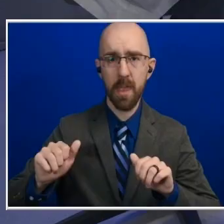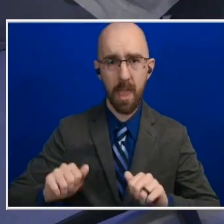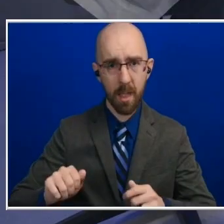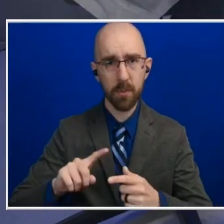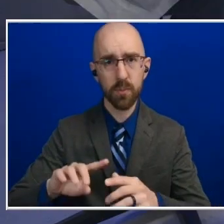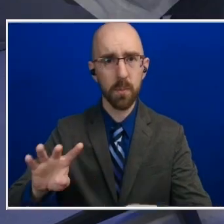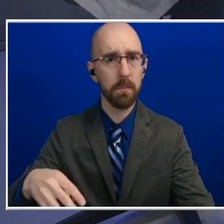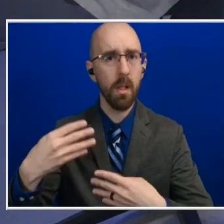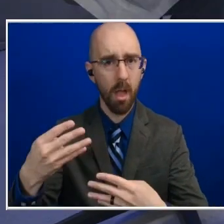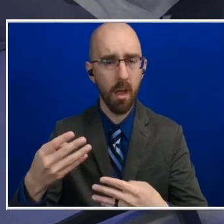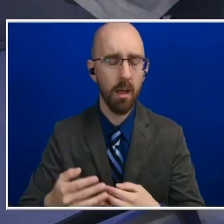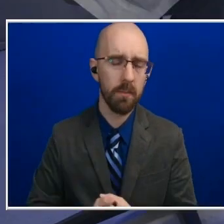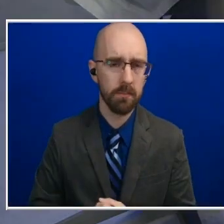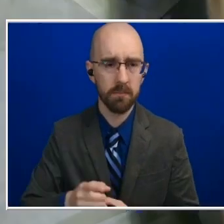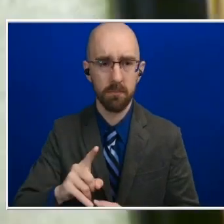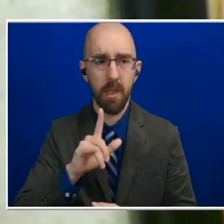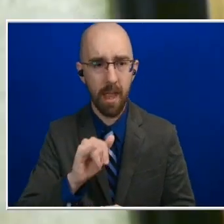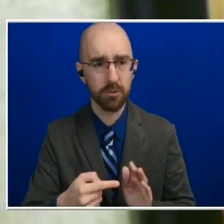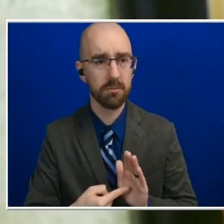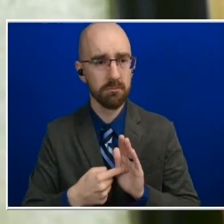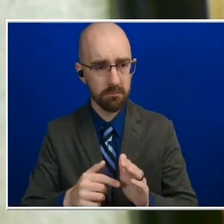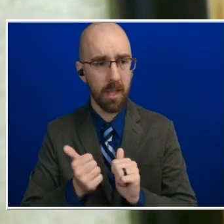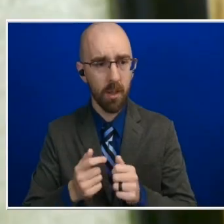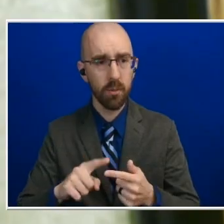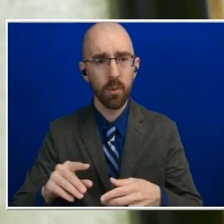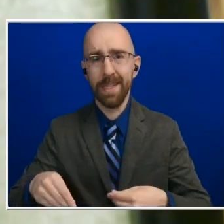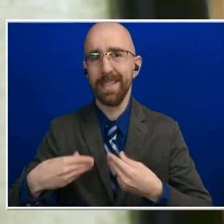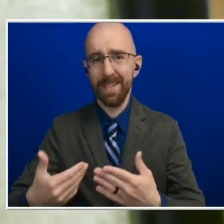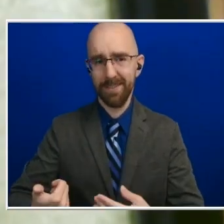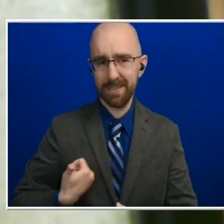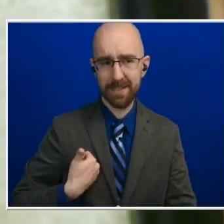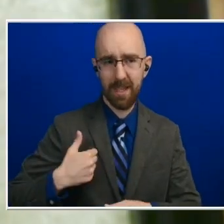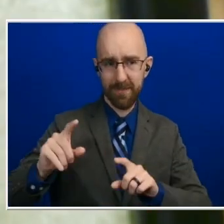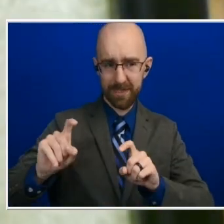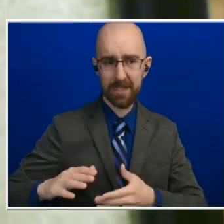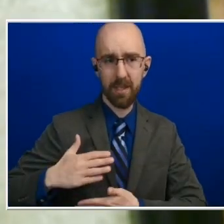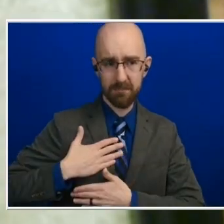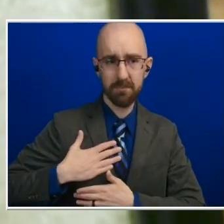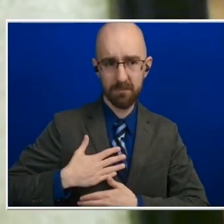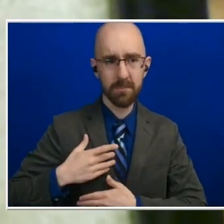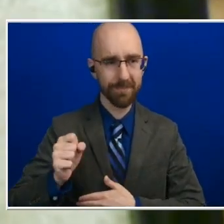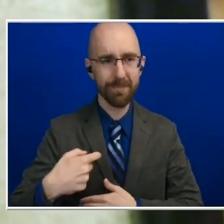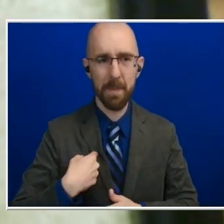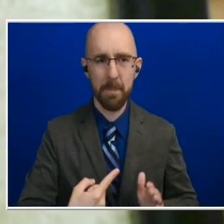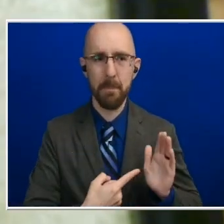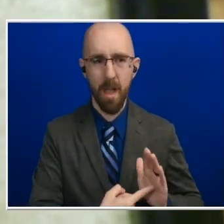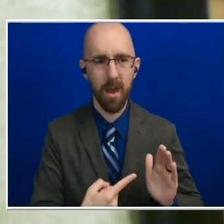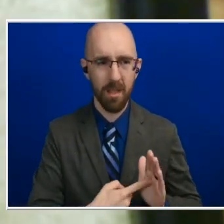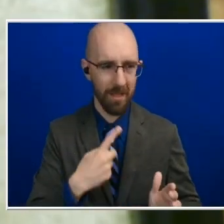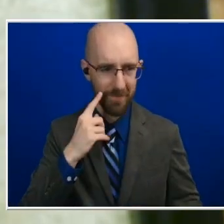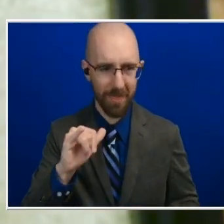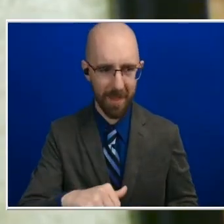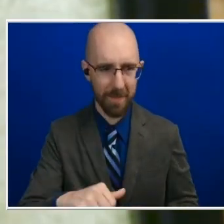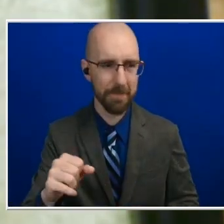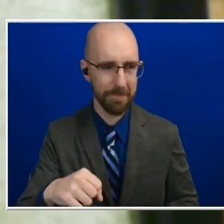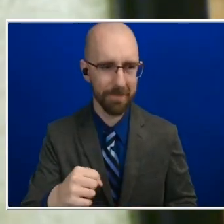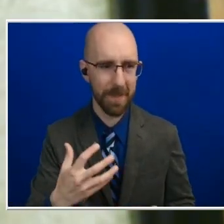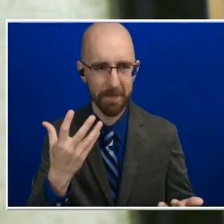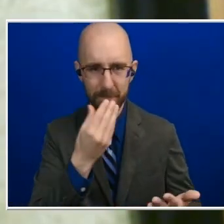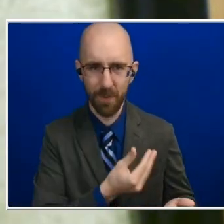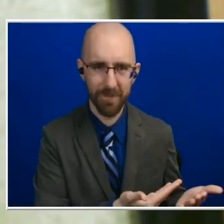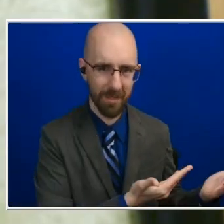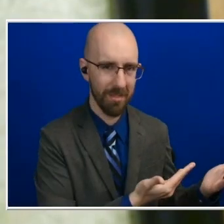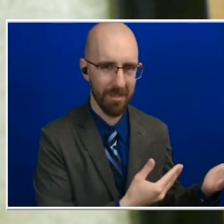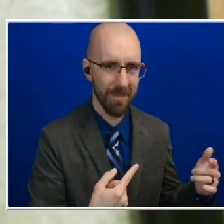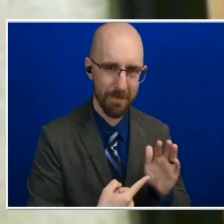you actually demonstrate how to give those self-exams. Yep, I'm the model. Yeah, You're the model. the beautiful model. So, yeah, it